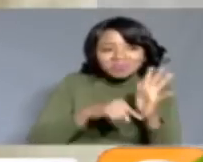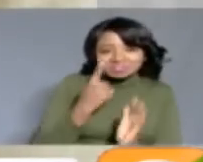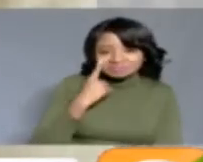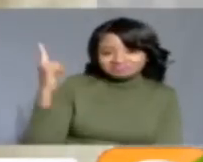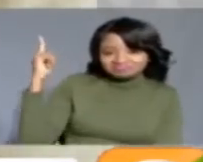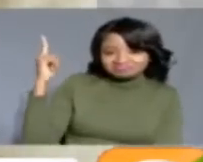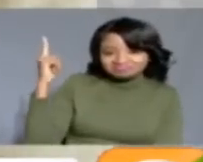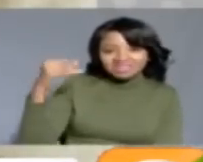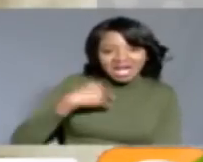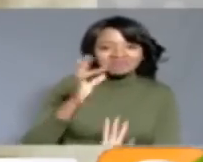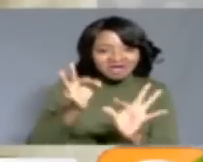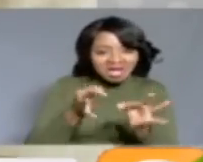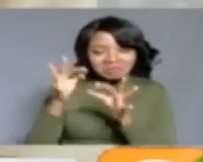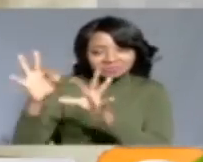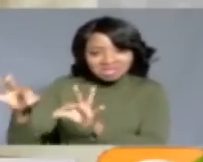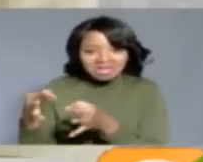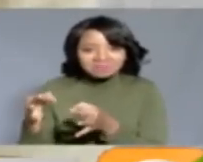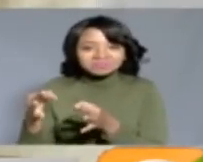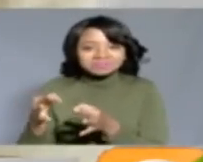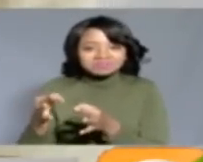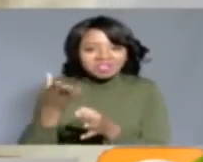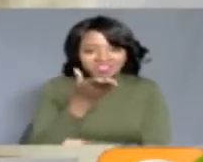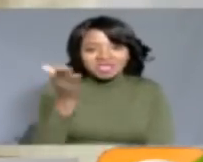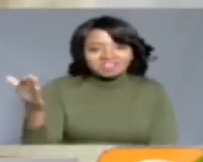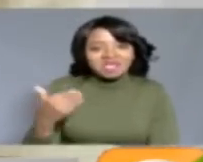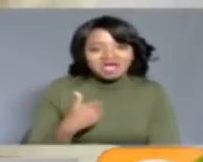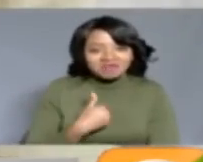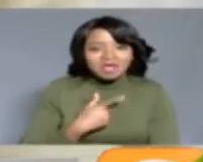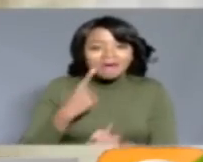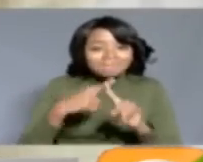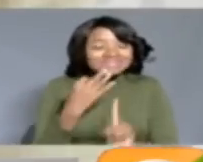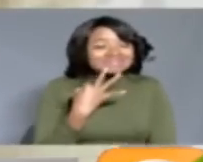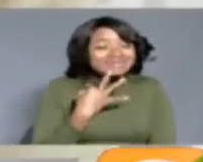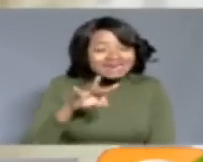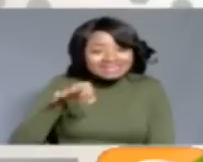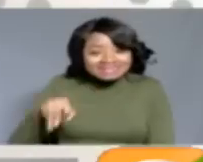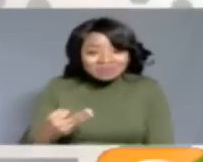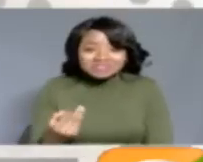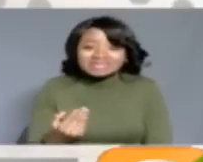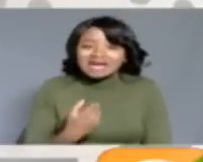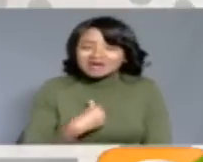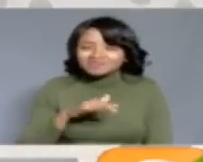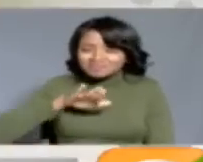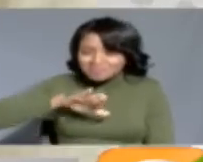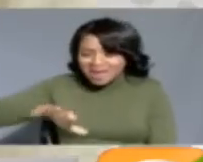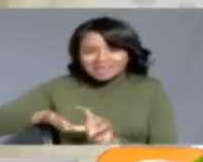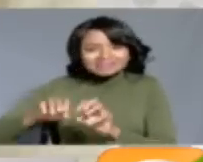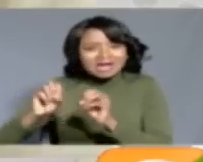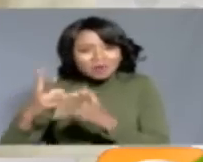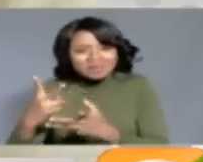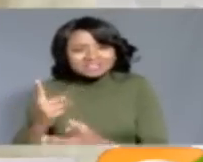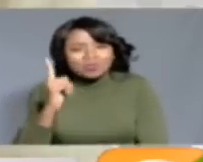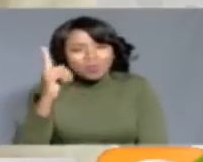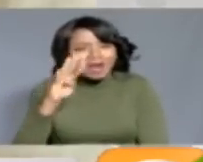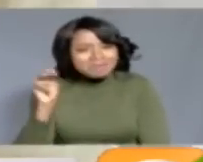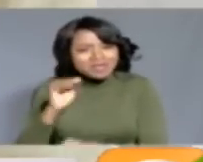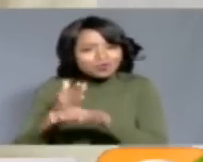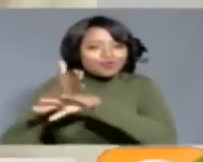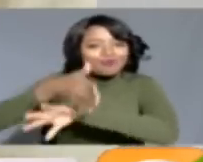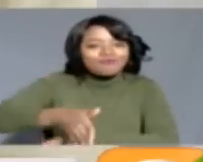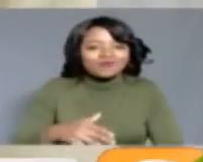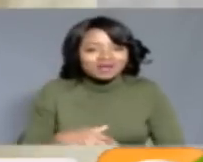41.2 million Kenyans, going by CBK numbers, less than 300,000 Kenyans have a balance of over 1 million shillings in their